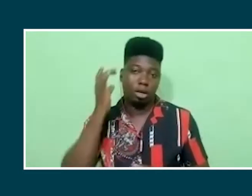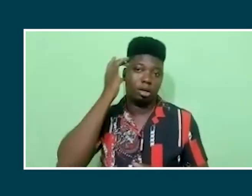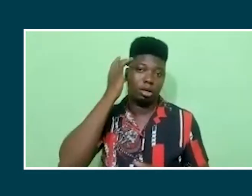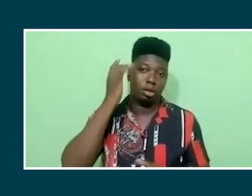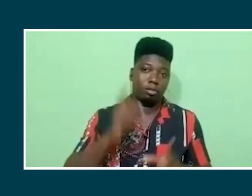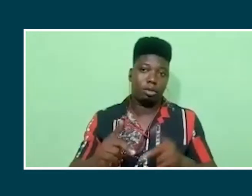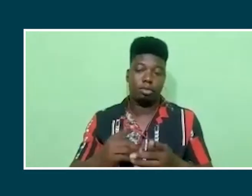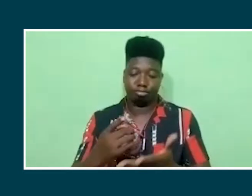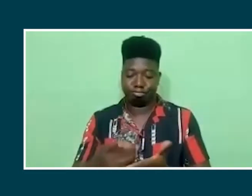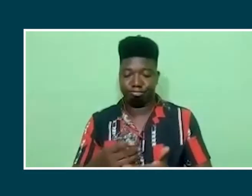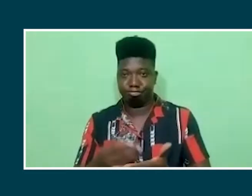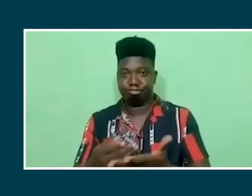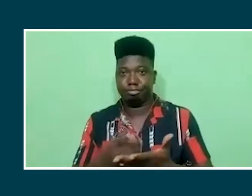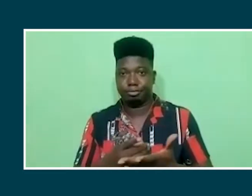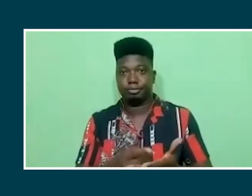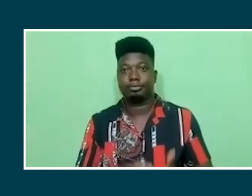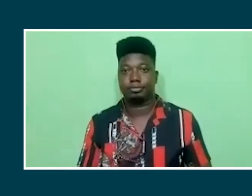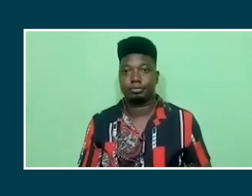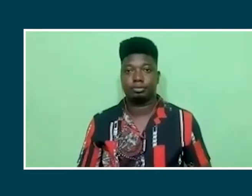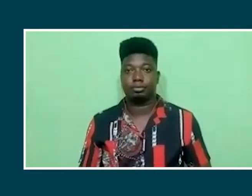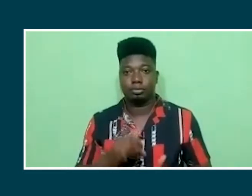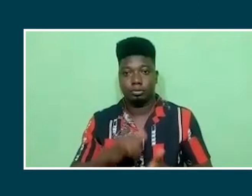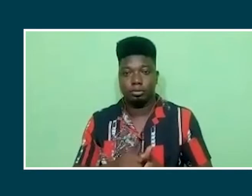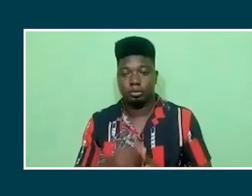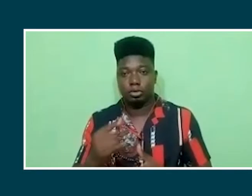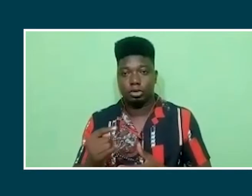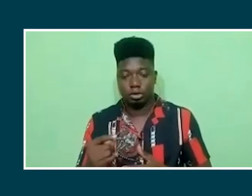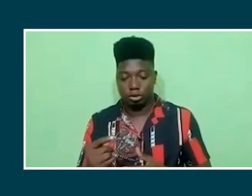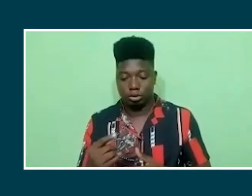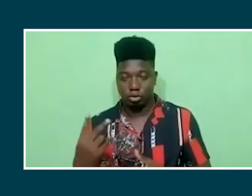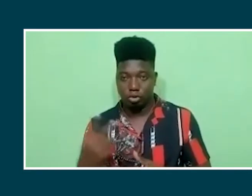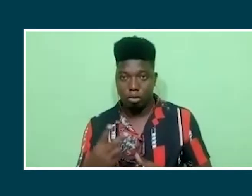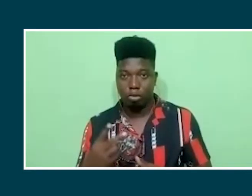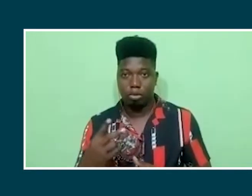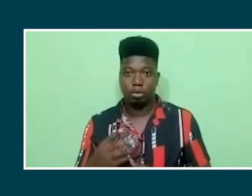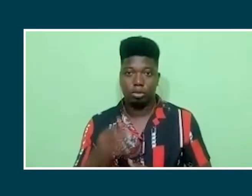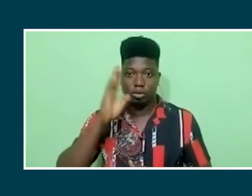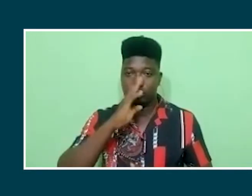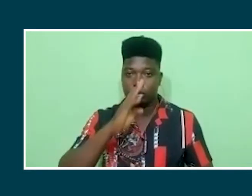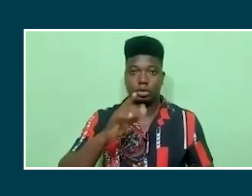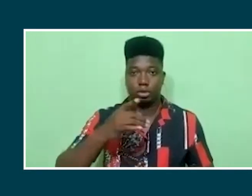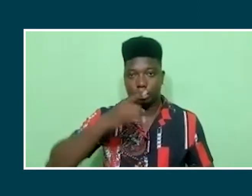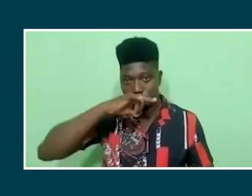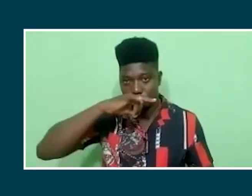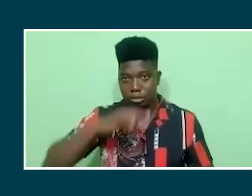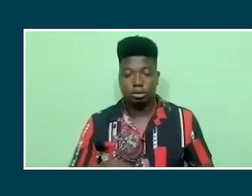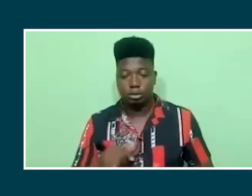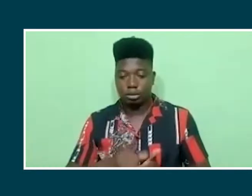if same-sex couples adopt, the kids will be, teased, right? And all these little things.